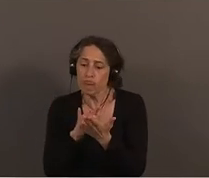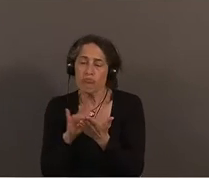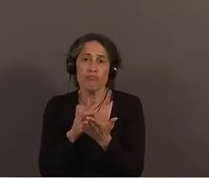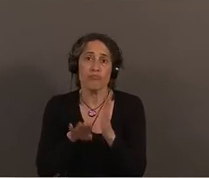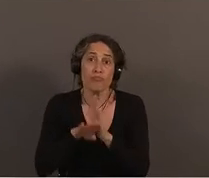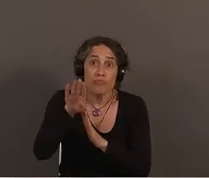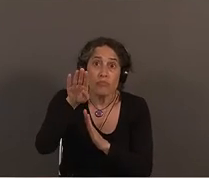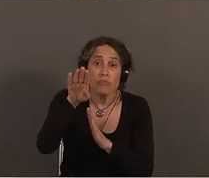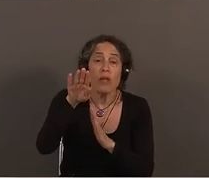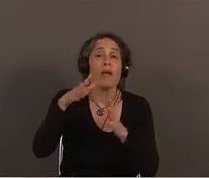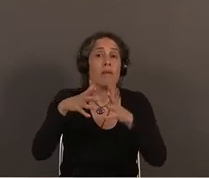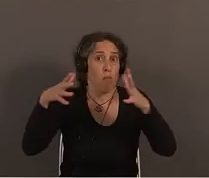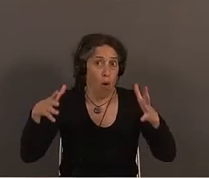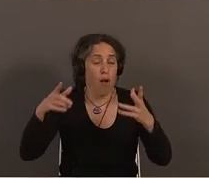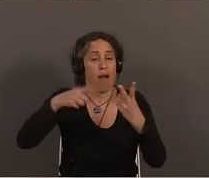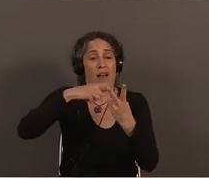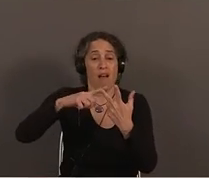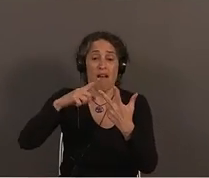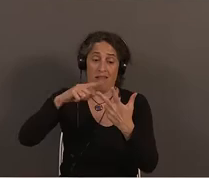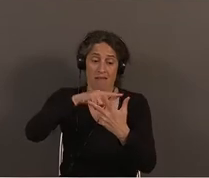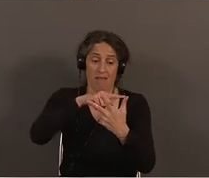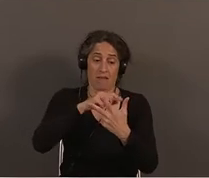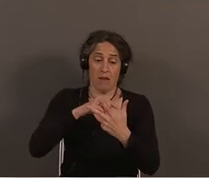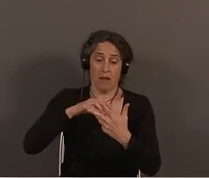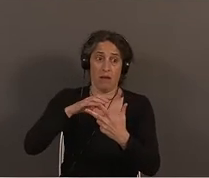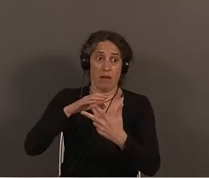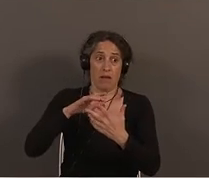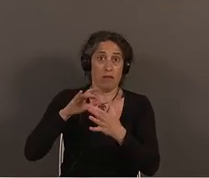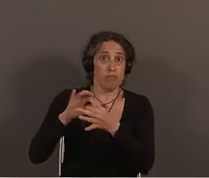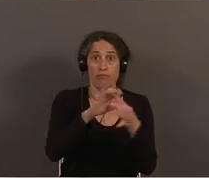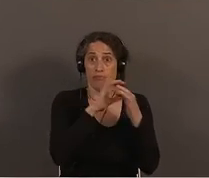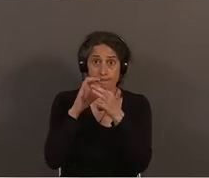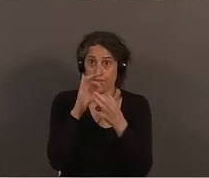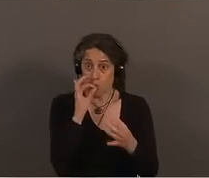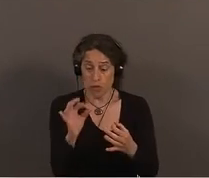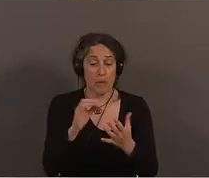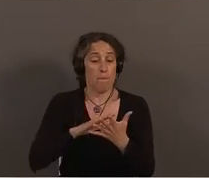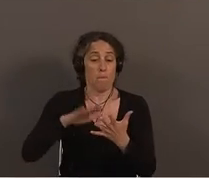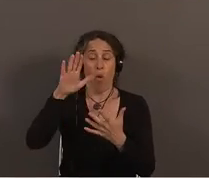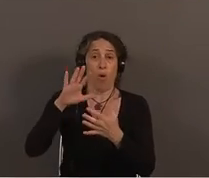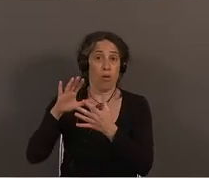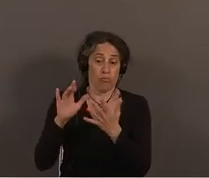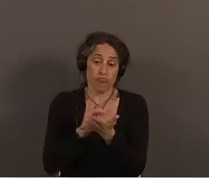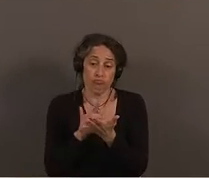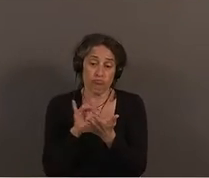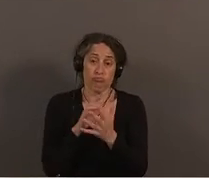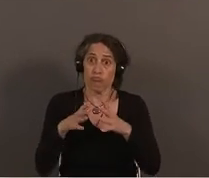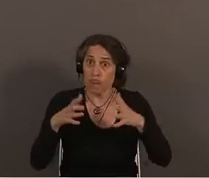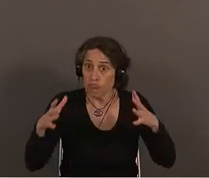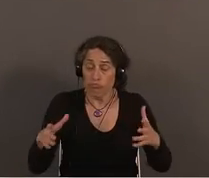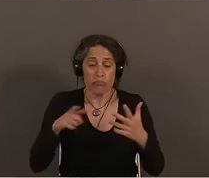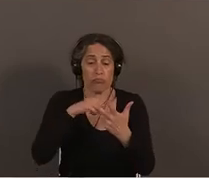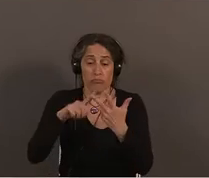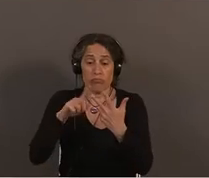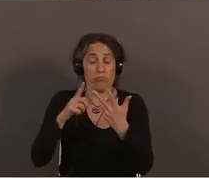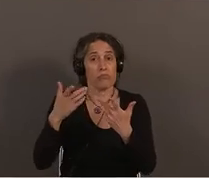level of confidence. I would disagree with you in your characterization of how we deal with our customers. We're extremely